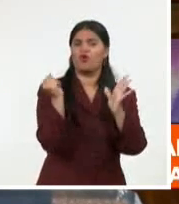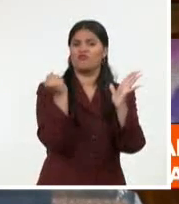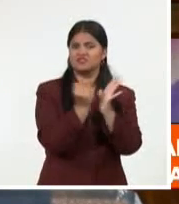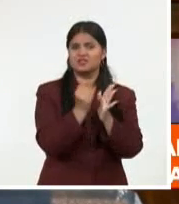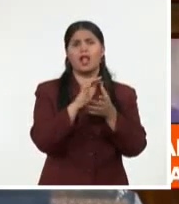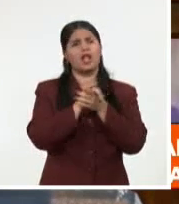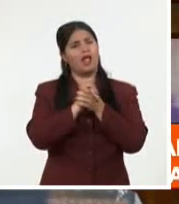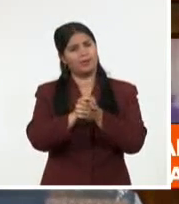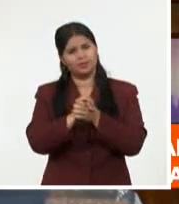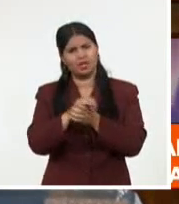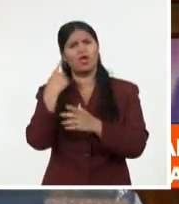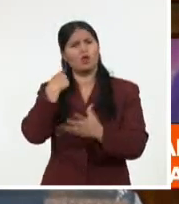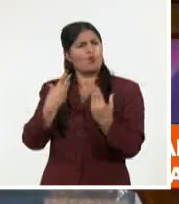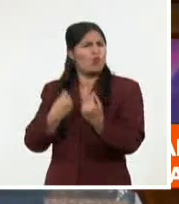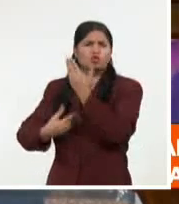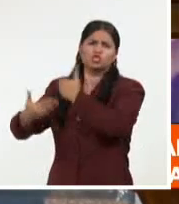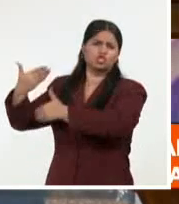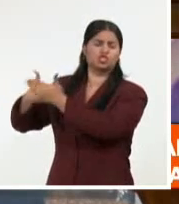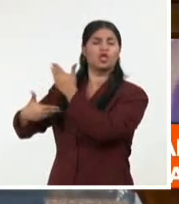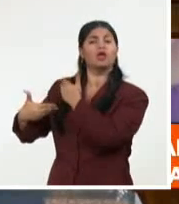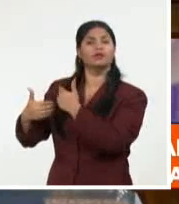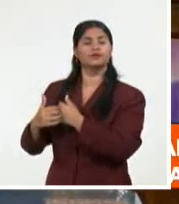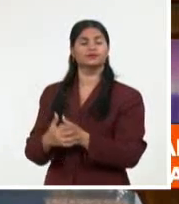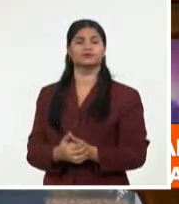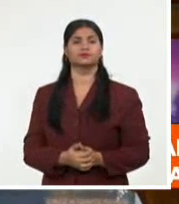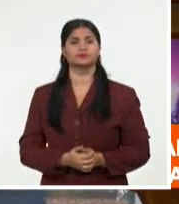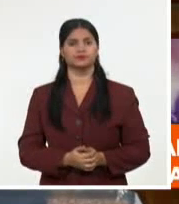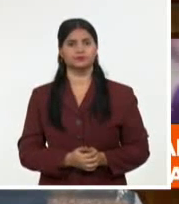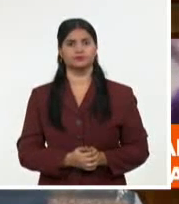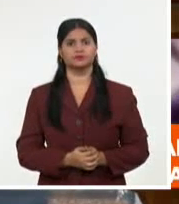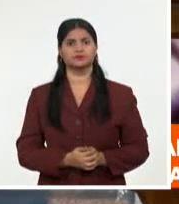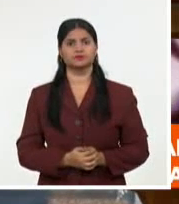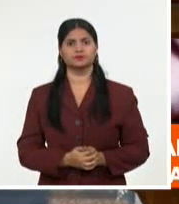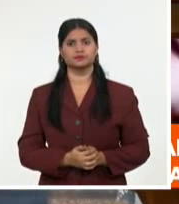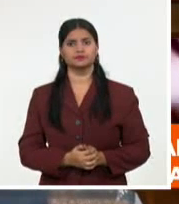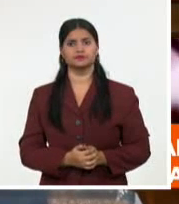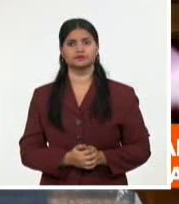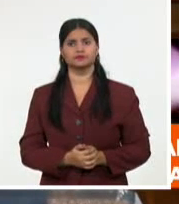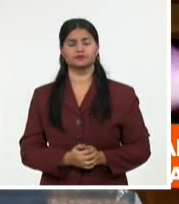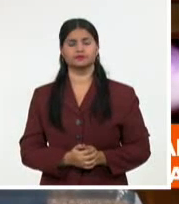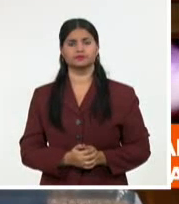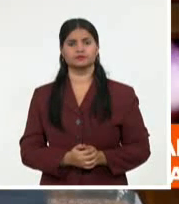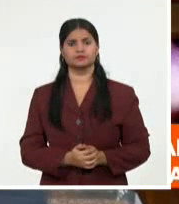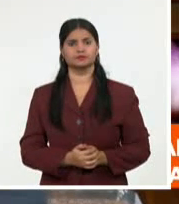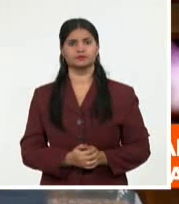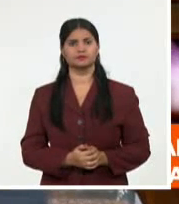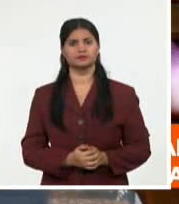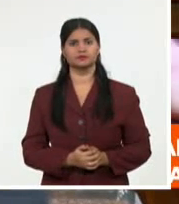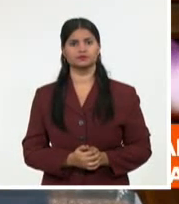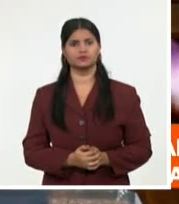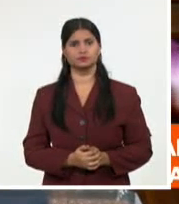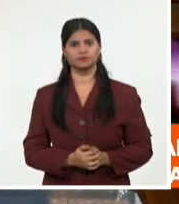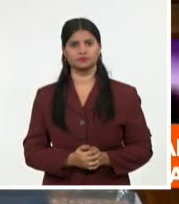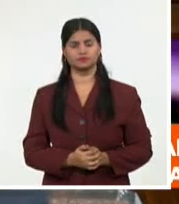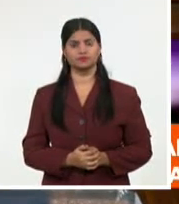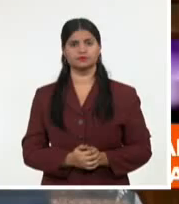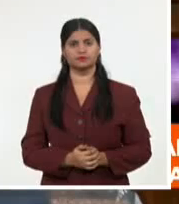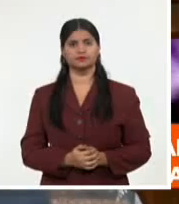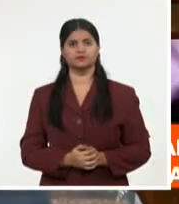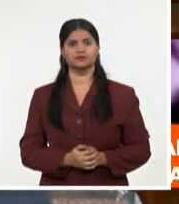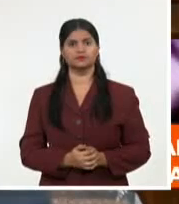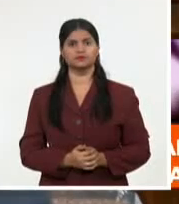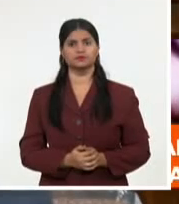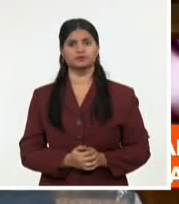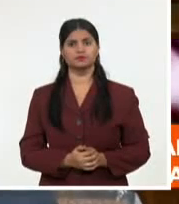Cuban healthcare professionals that have rendered services to the population in this country since the arrival here of our